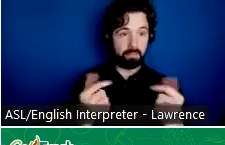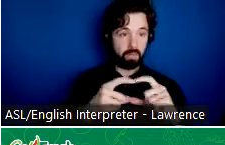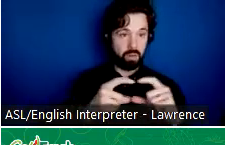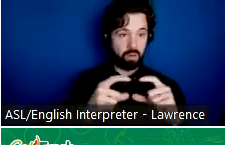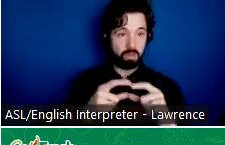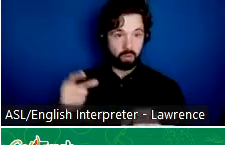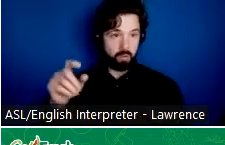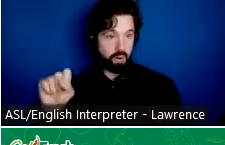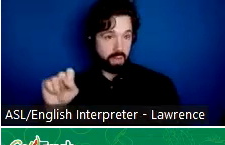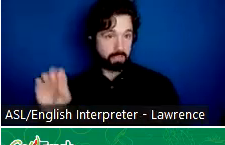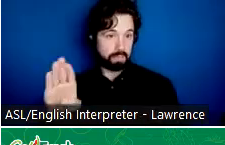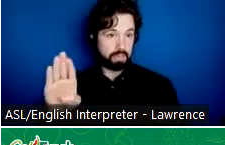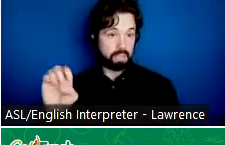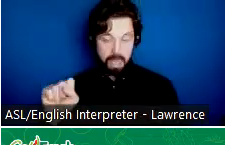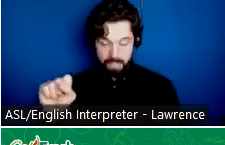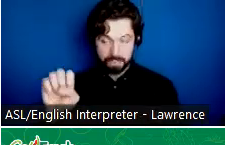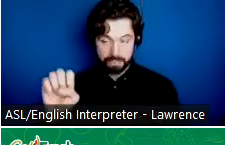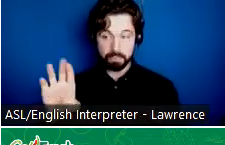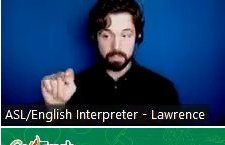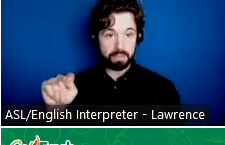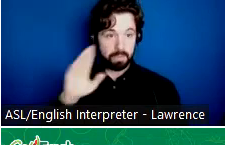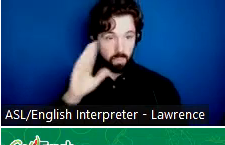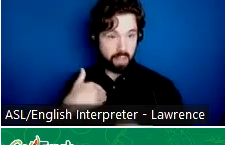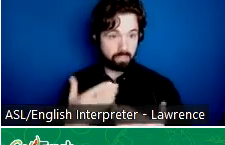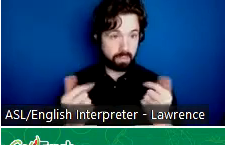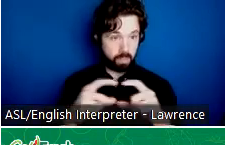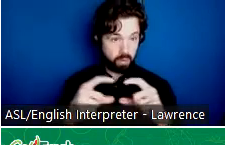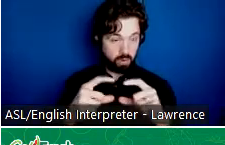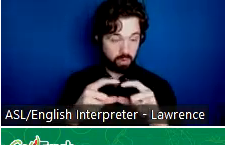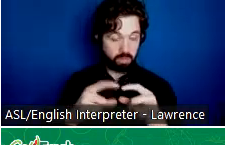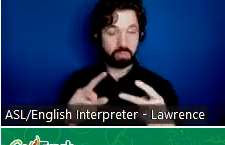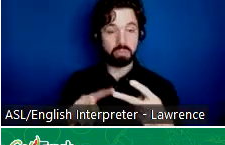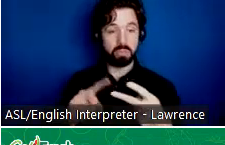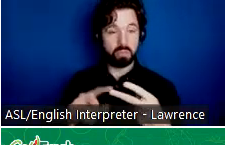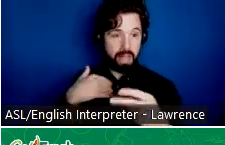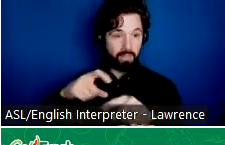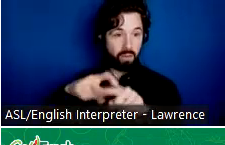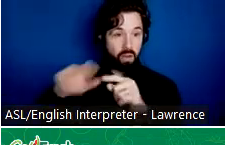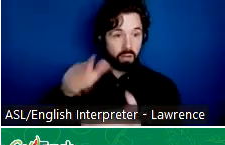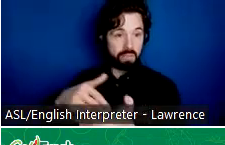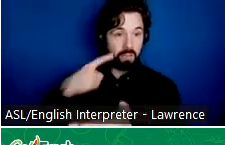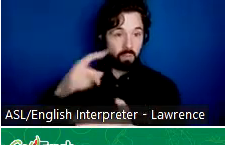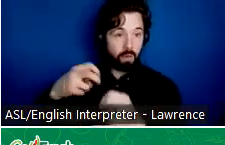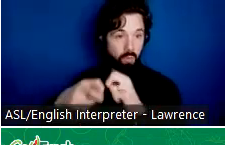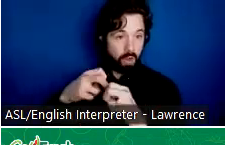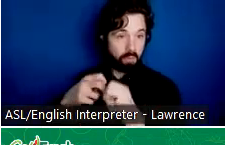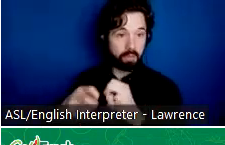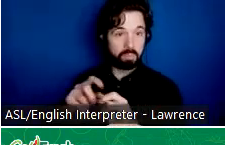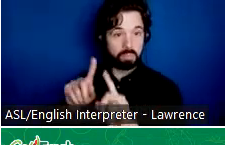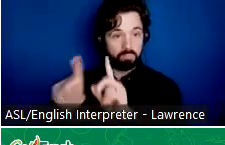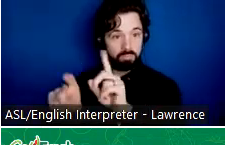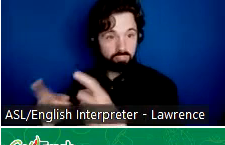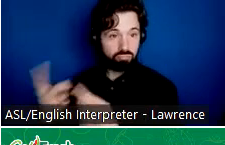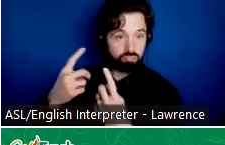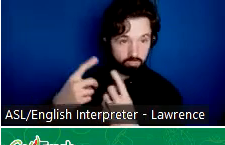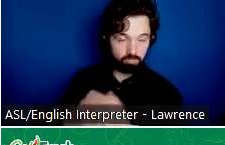this program have a call center for card issuance problems? So to the first question, yes, cards